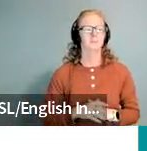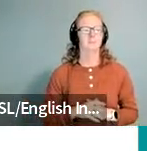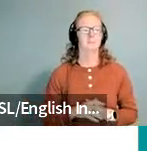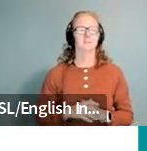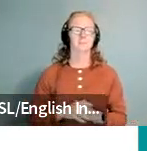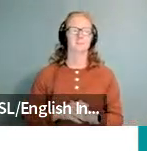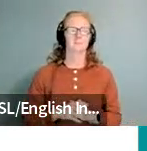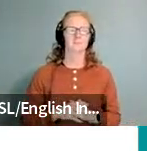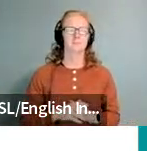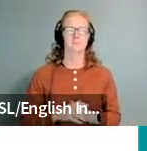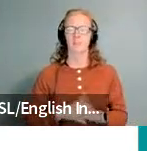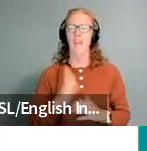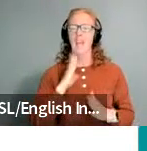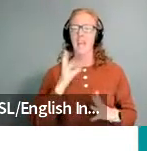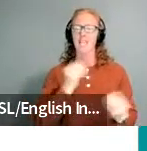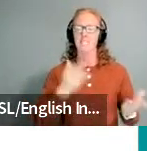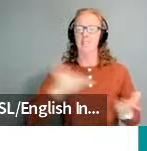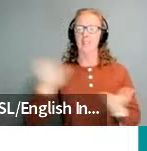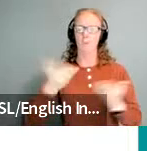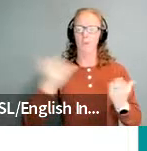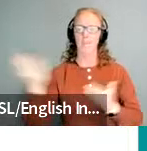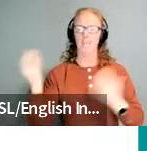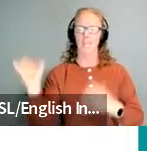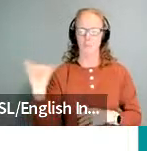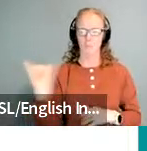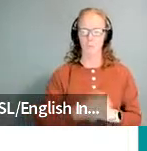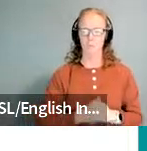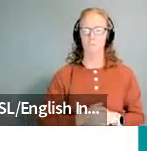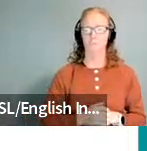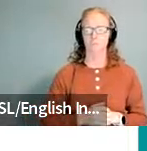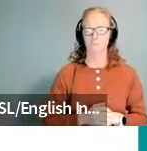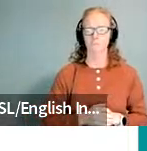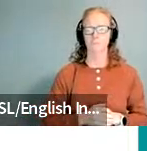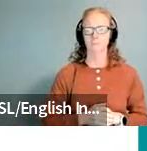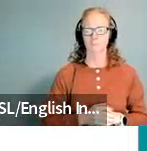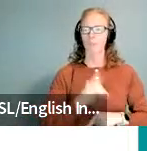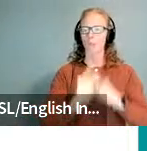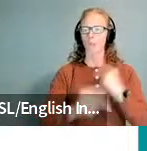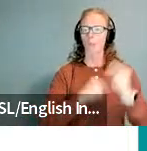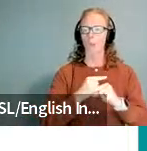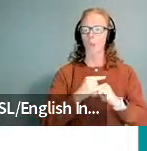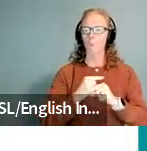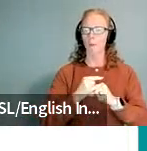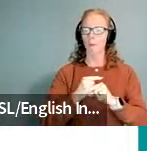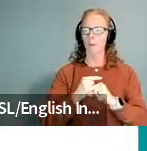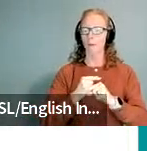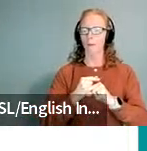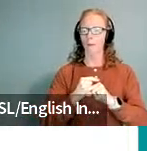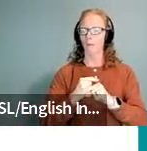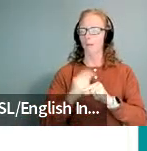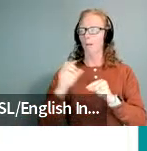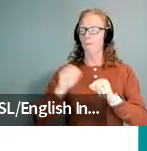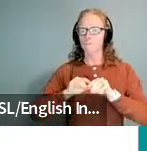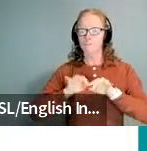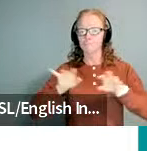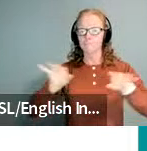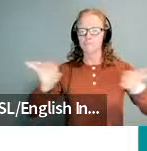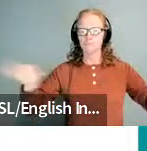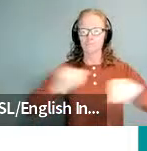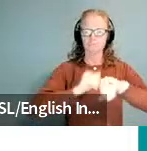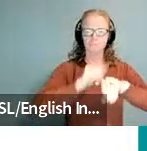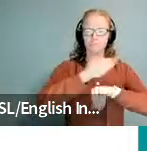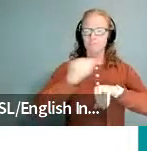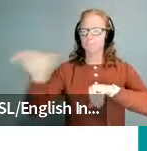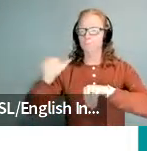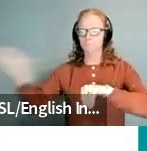the delivery of materials. Global supply chain issues have really kind of risen. There's other regional